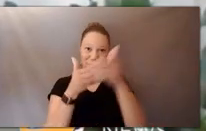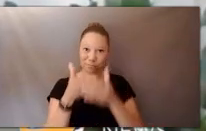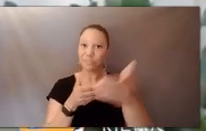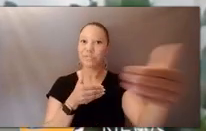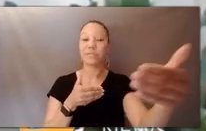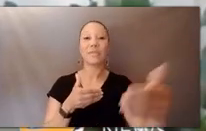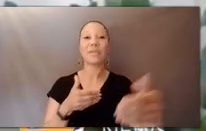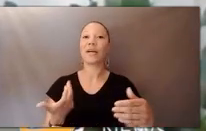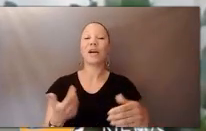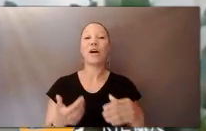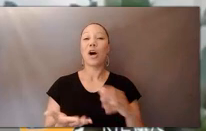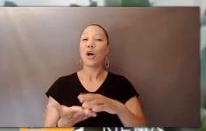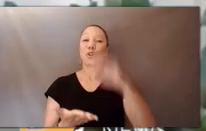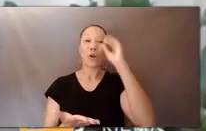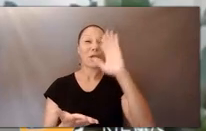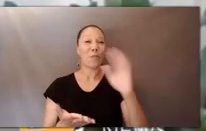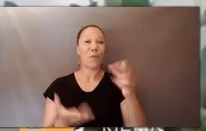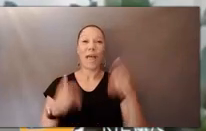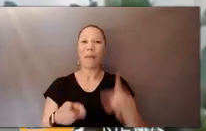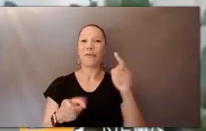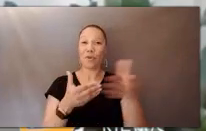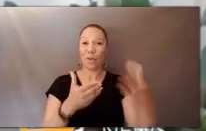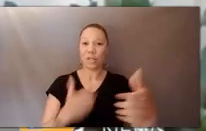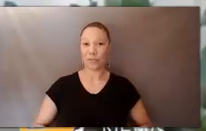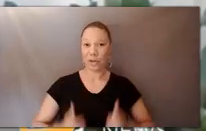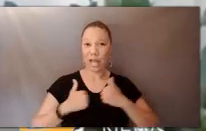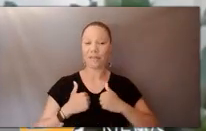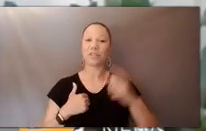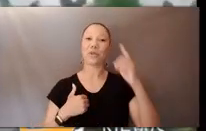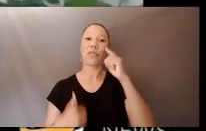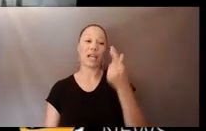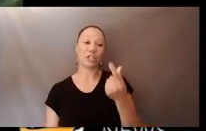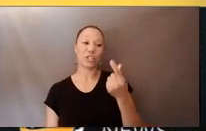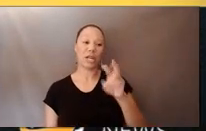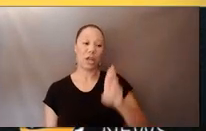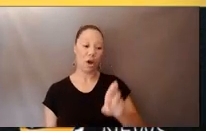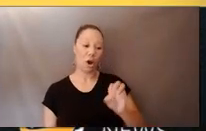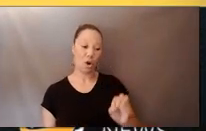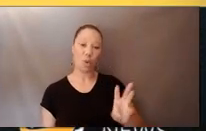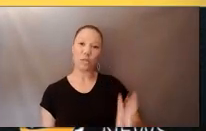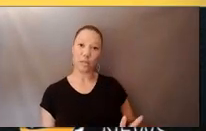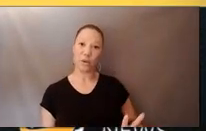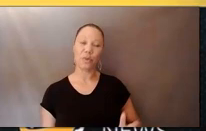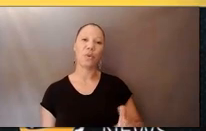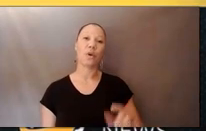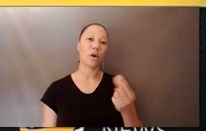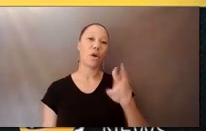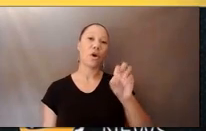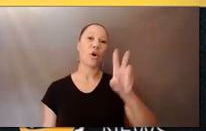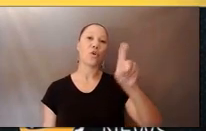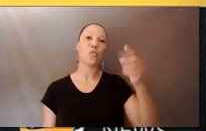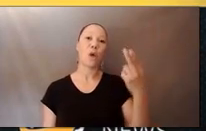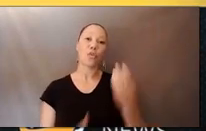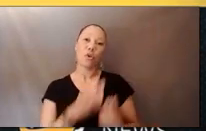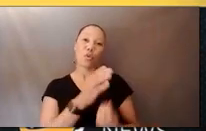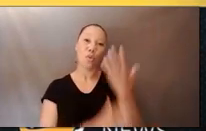lifetime. So I want you to think of the acronym GROW, G-R-O-W. So have a growth mindset, because right